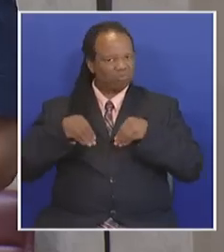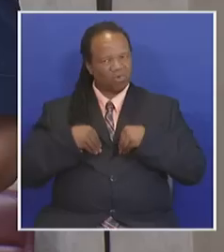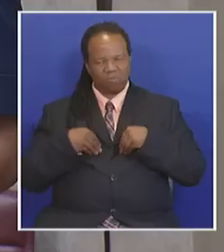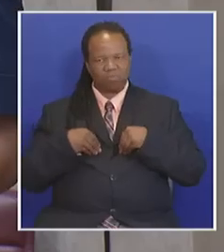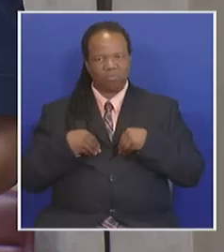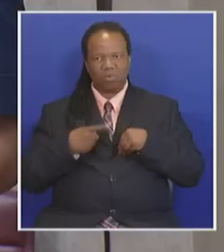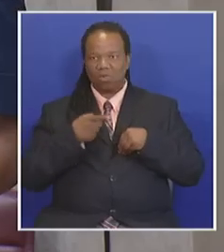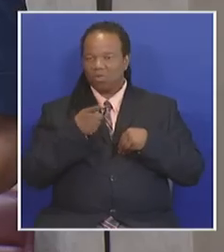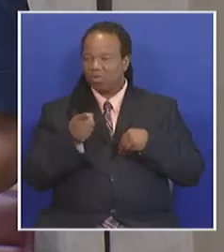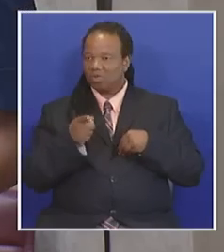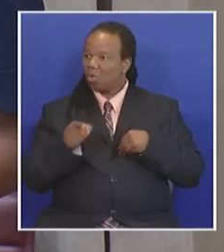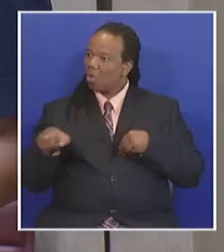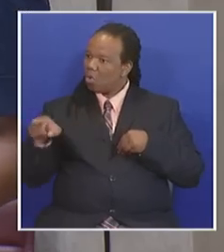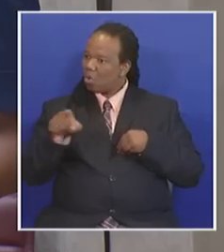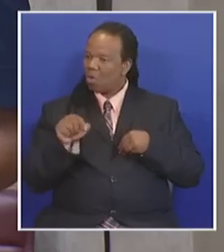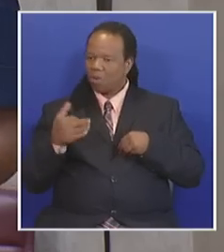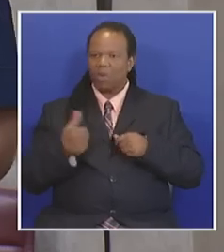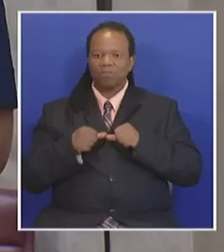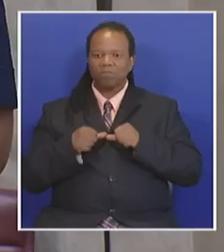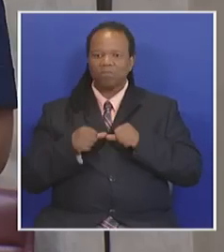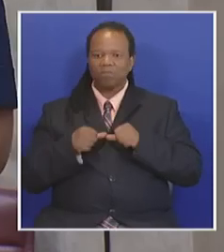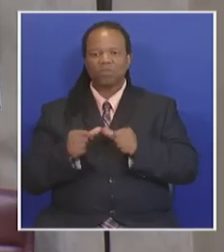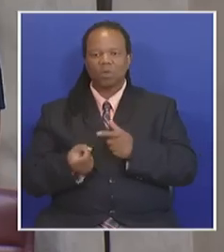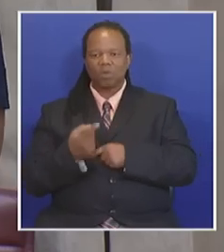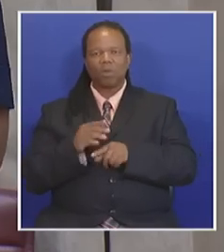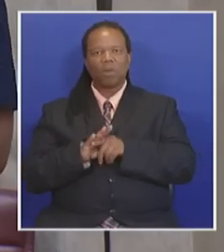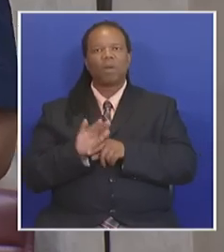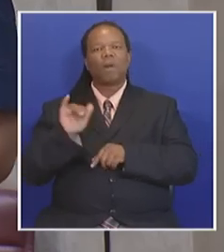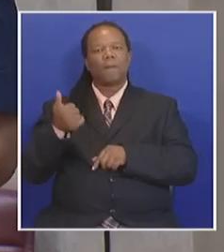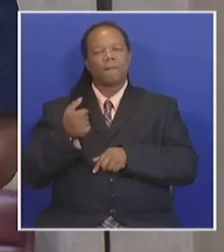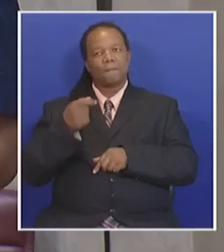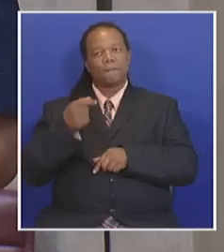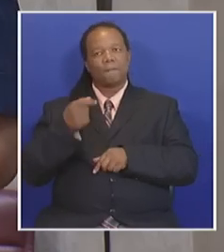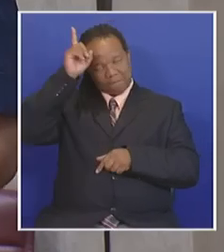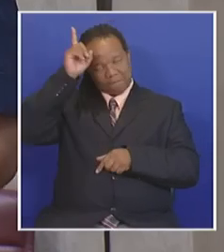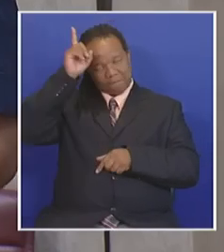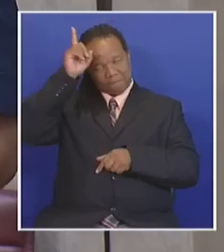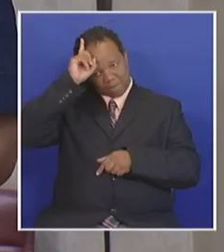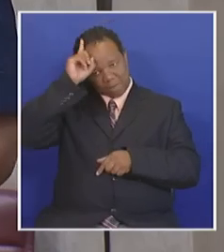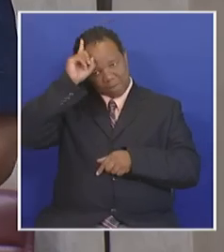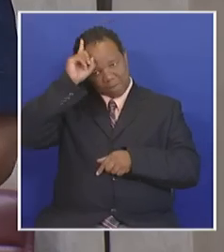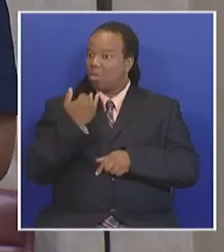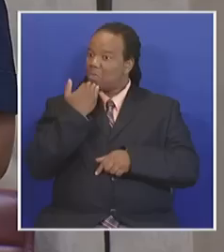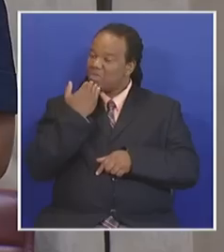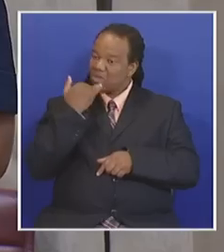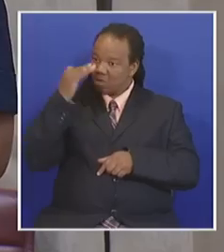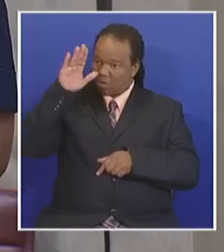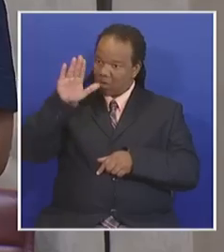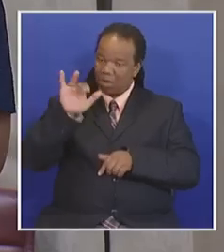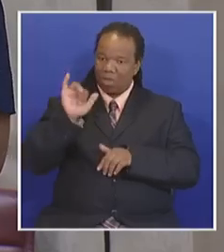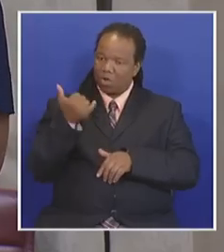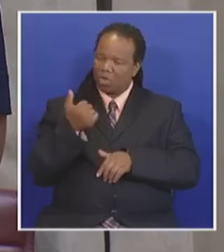our collective dignity. The inauguration of Madiba marked not only the liberation of our country from racist